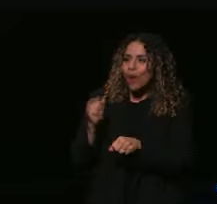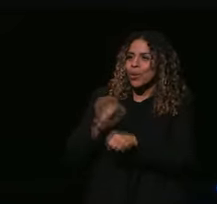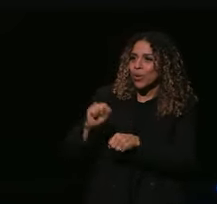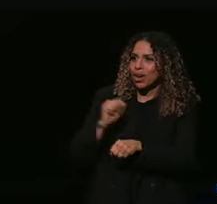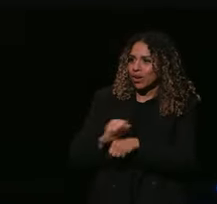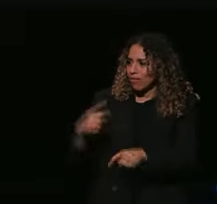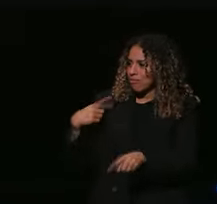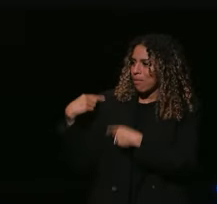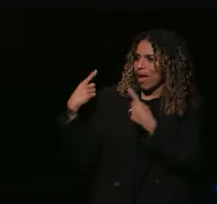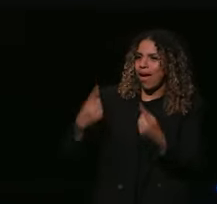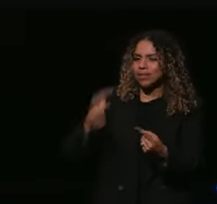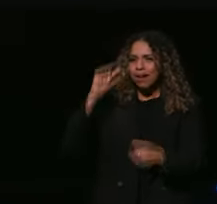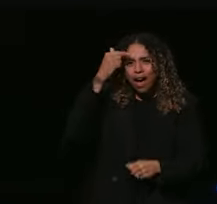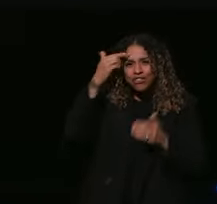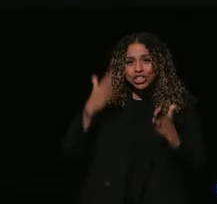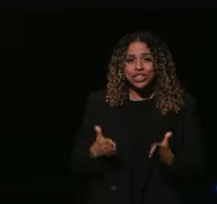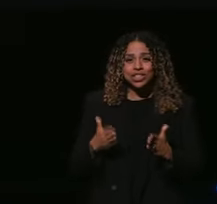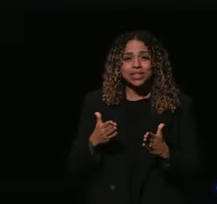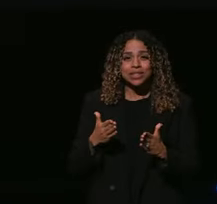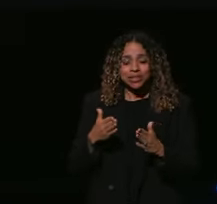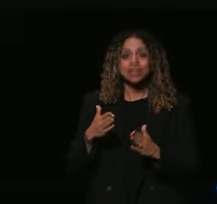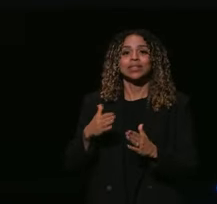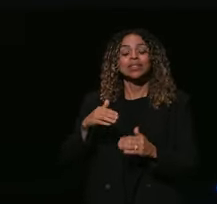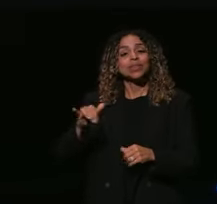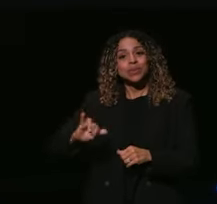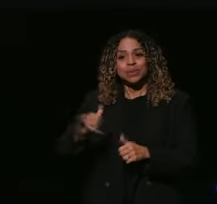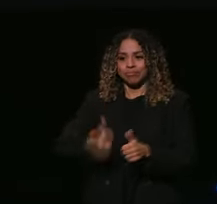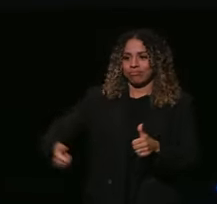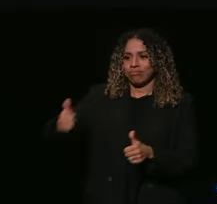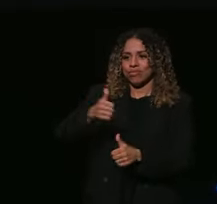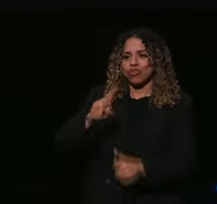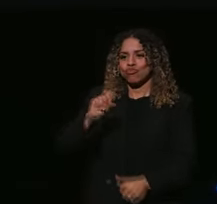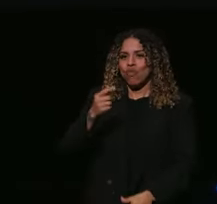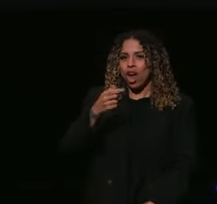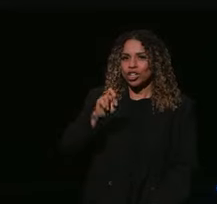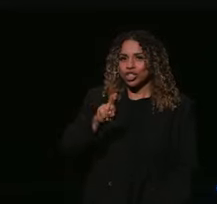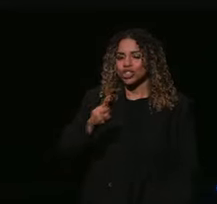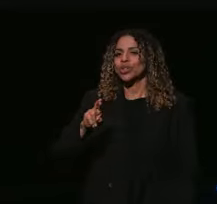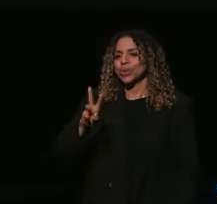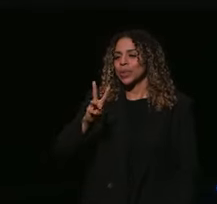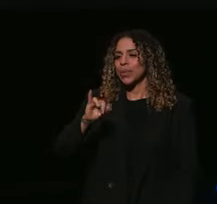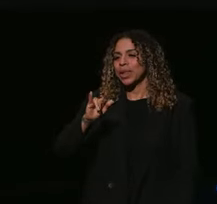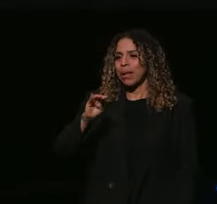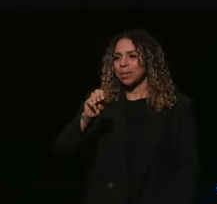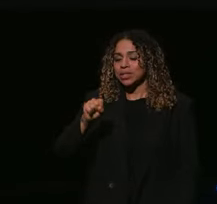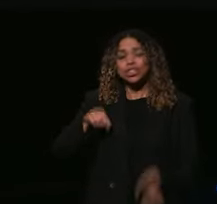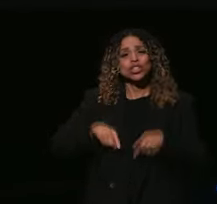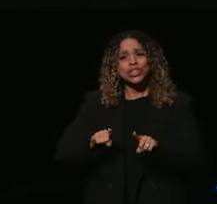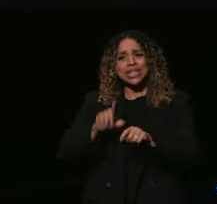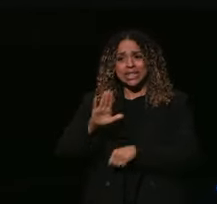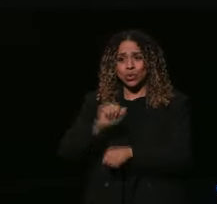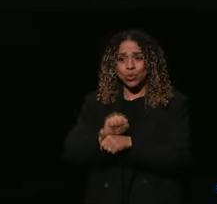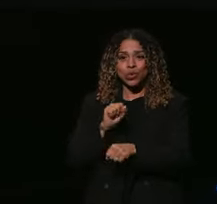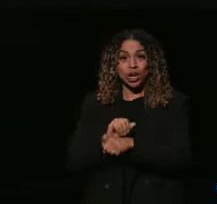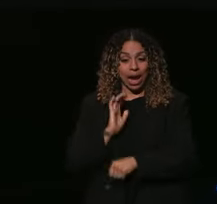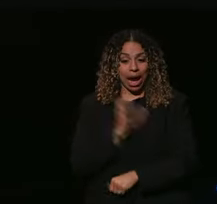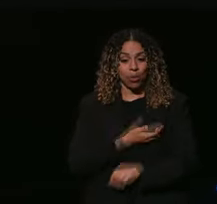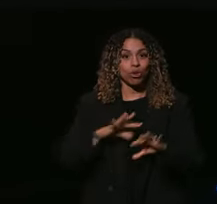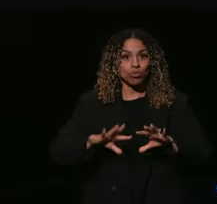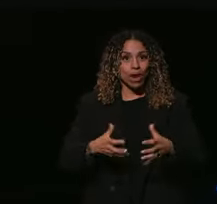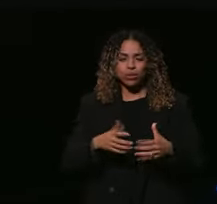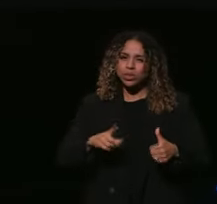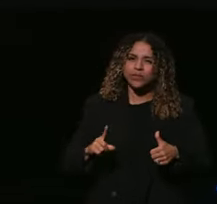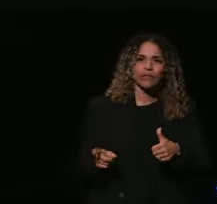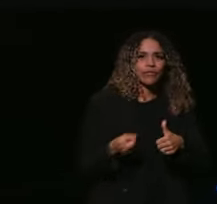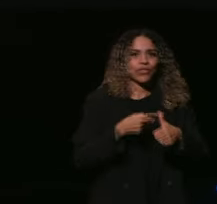past governors, especially under the leadership of Roger Ross Williams. During his tenure, our branch was the first